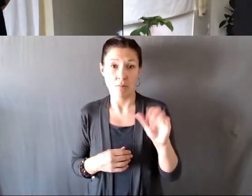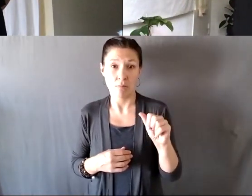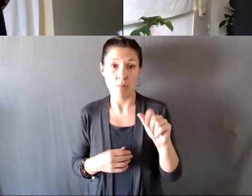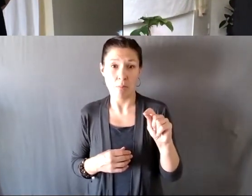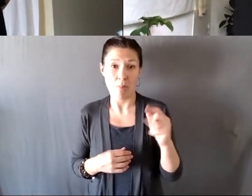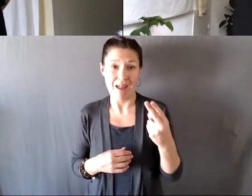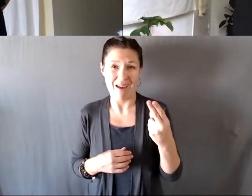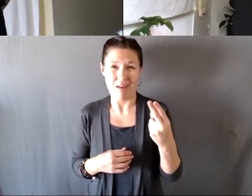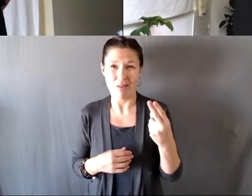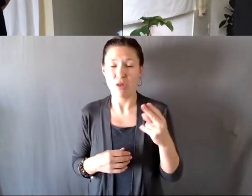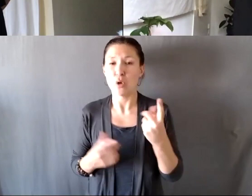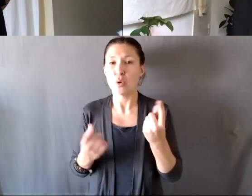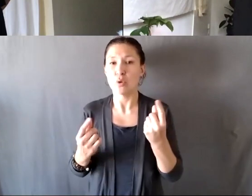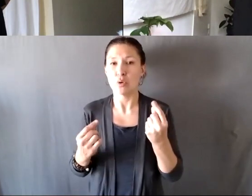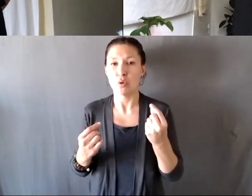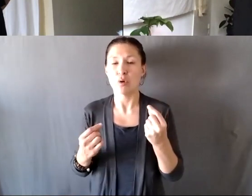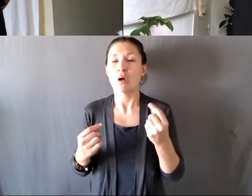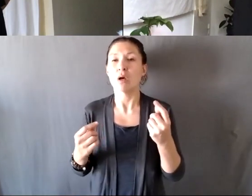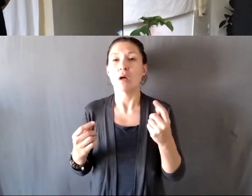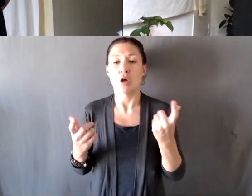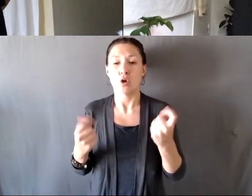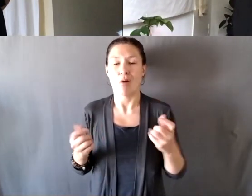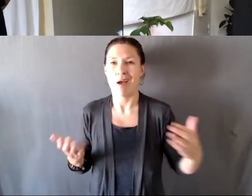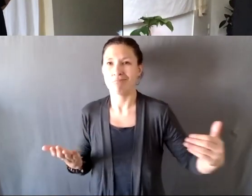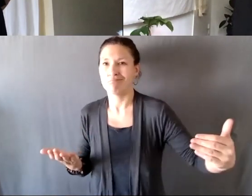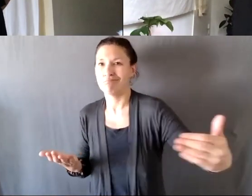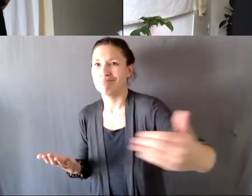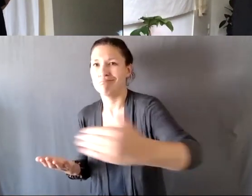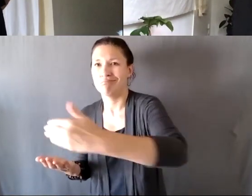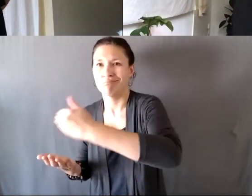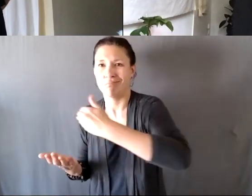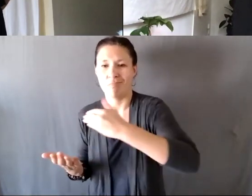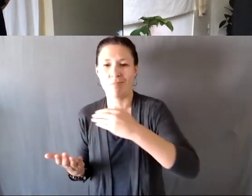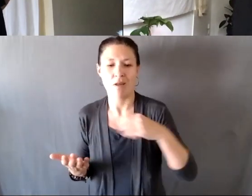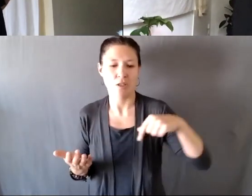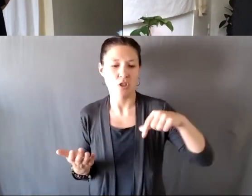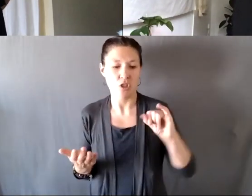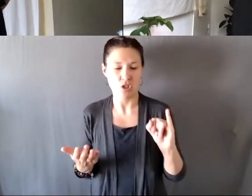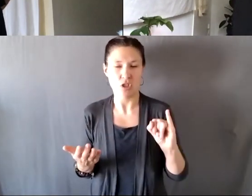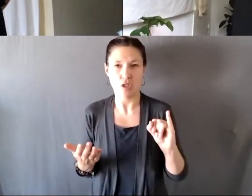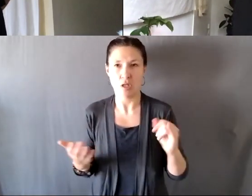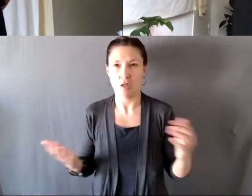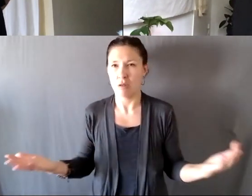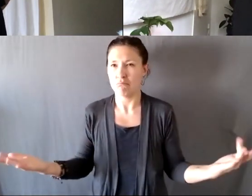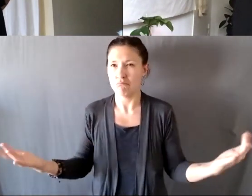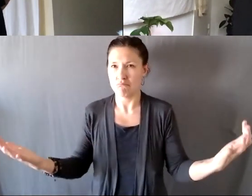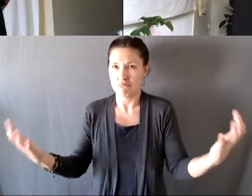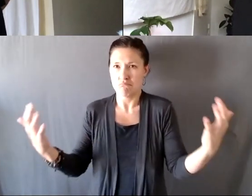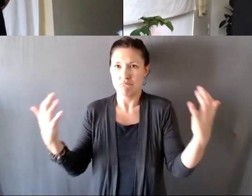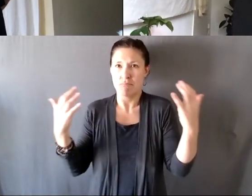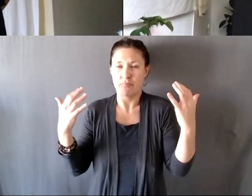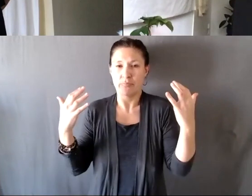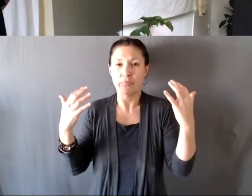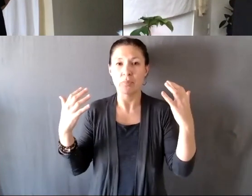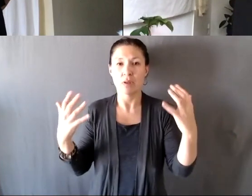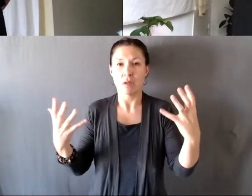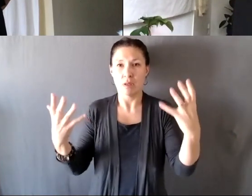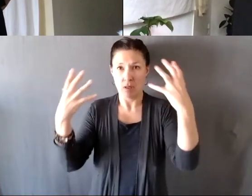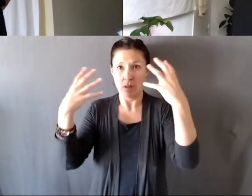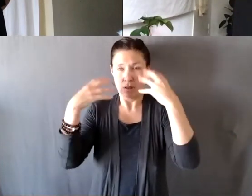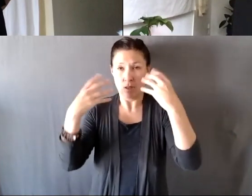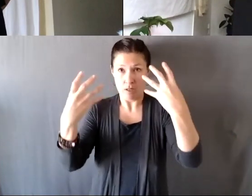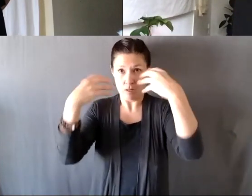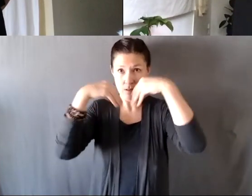you can gather chi and then slowly exhale